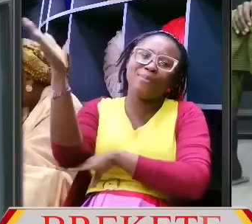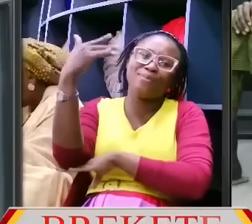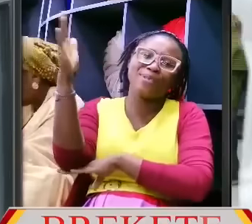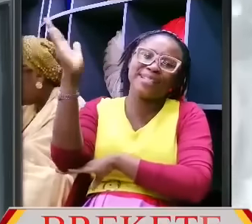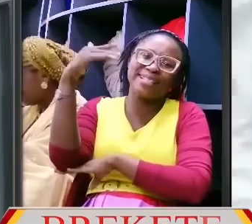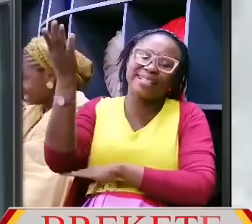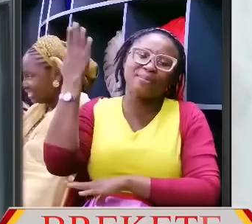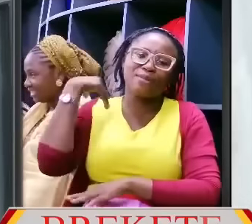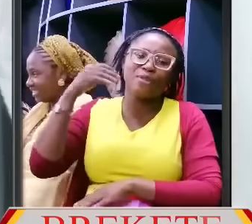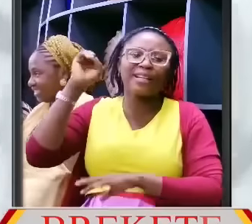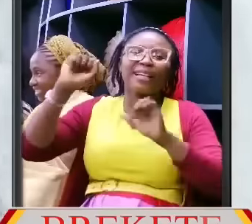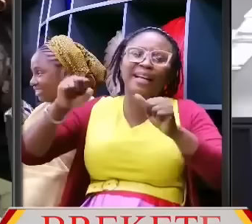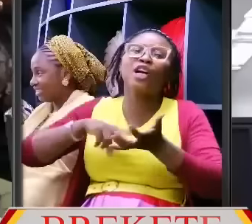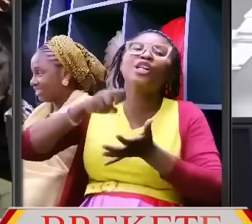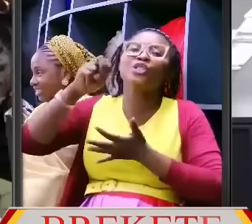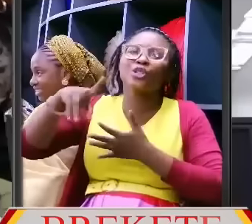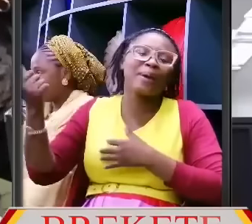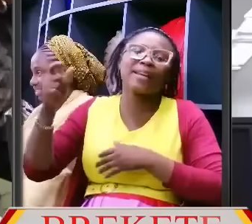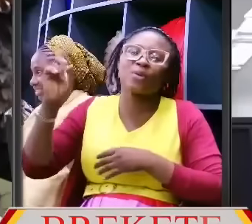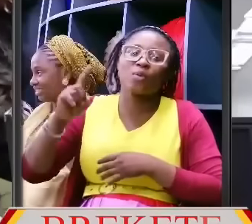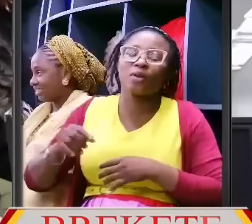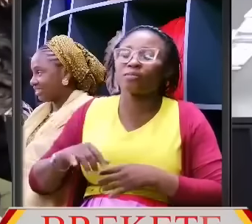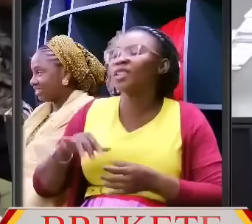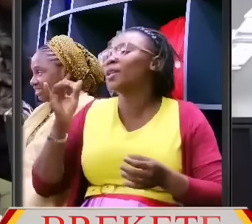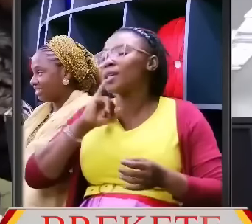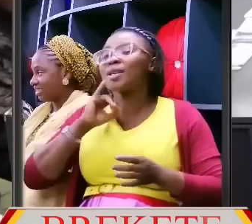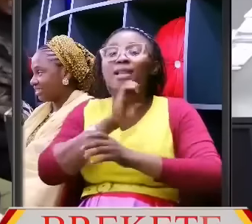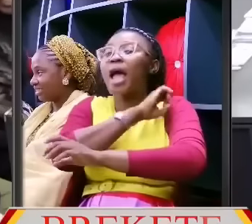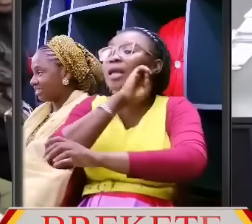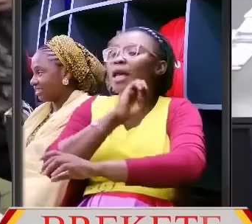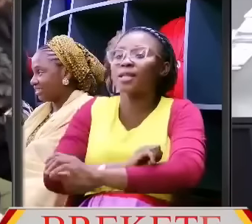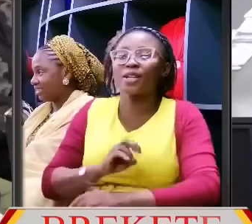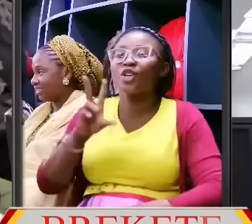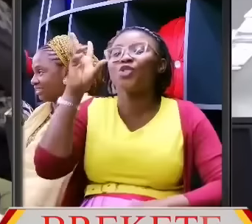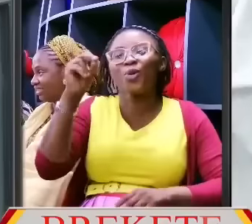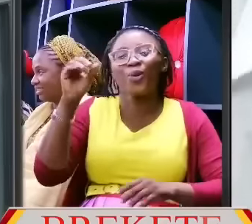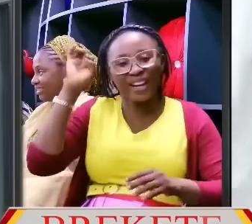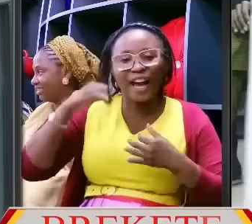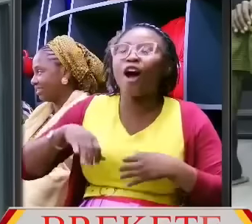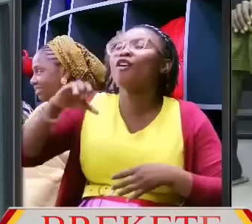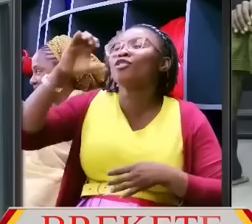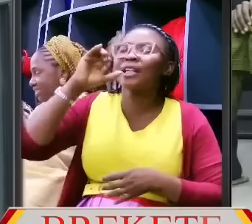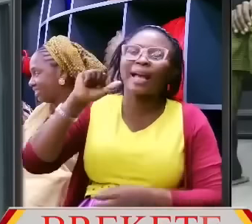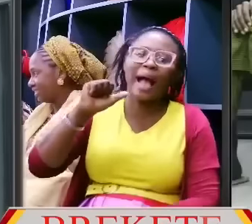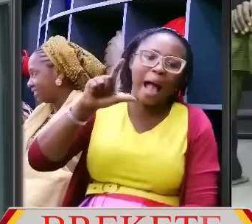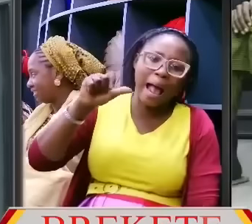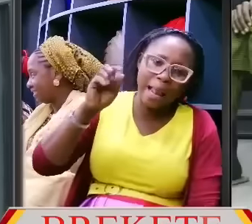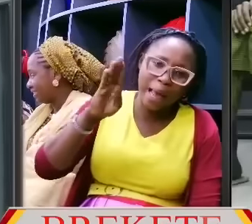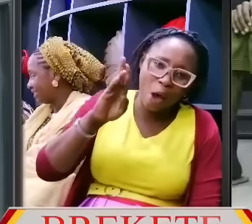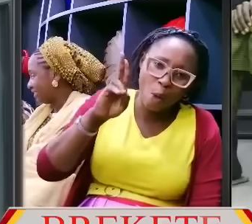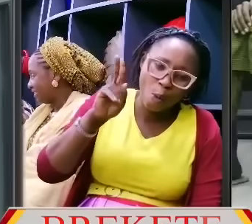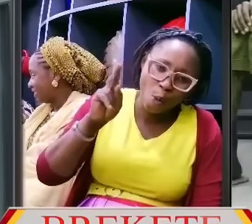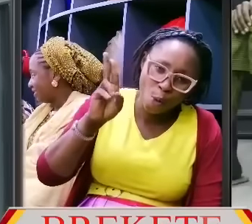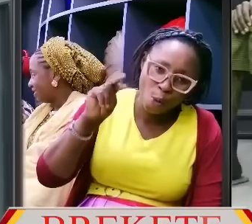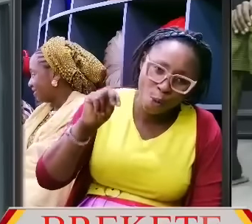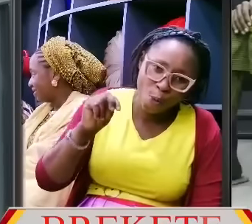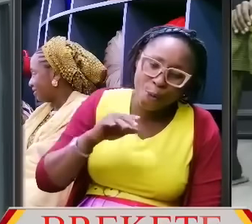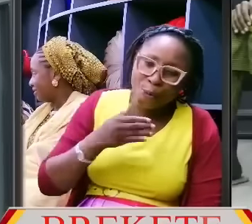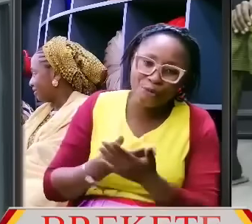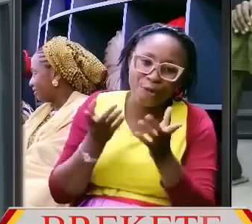practice before. Energy, which energy. Present, energy. Will be, don't take Allah Bukum before he come. Una